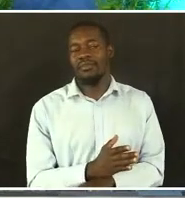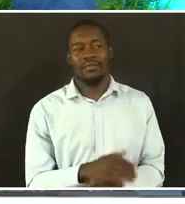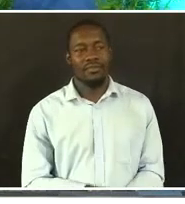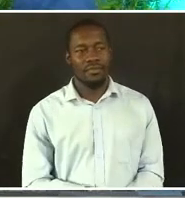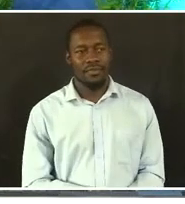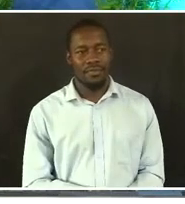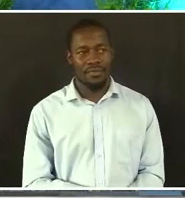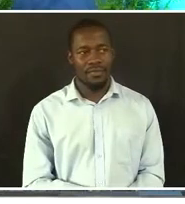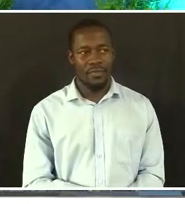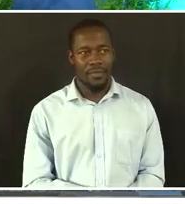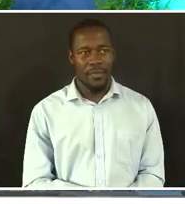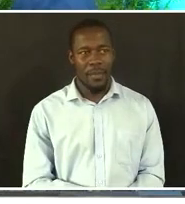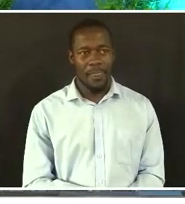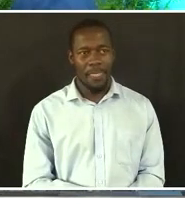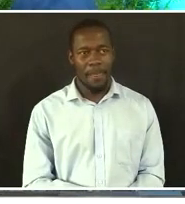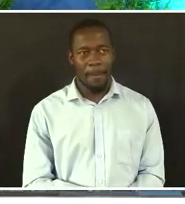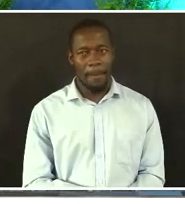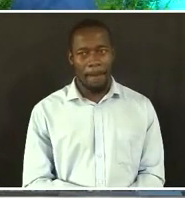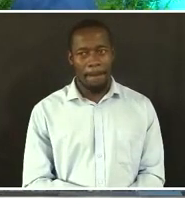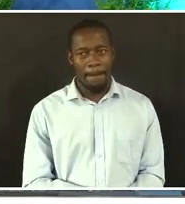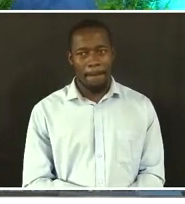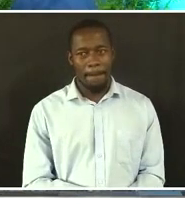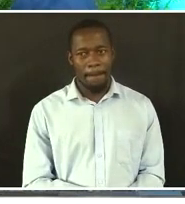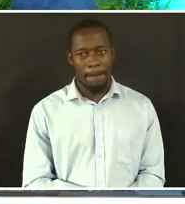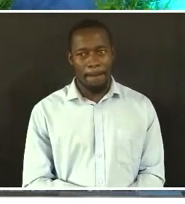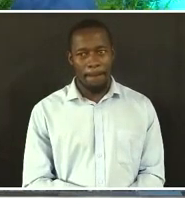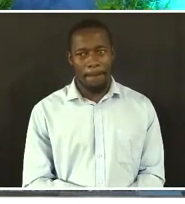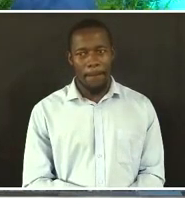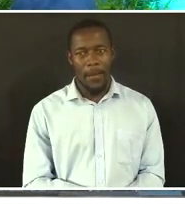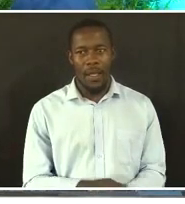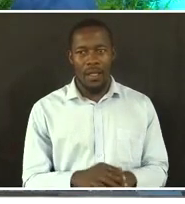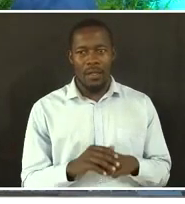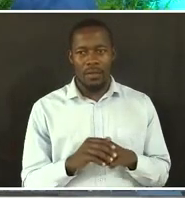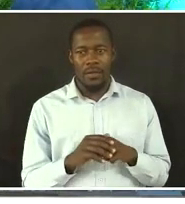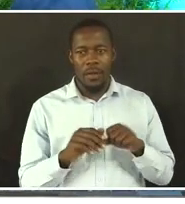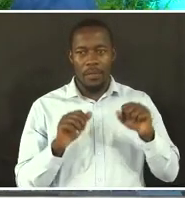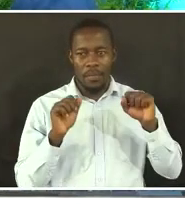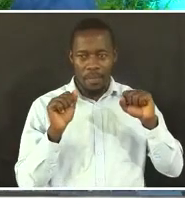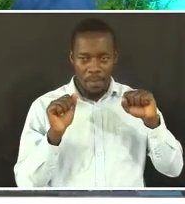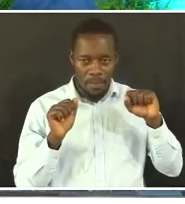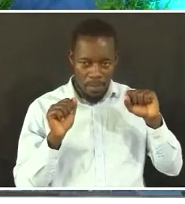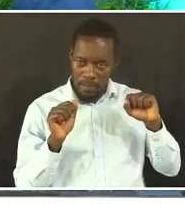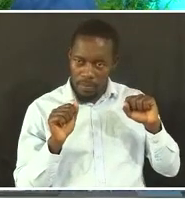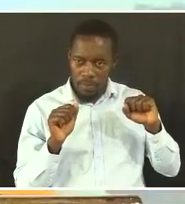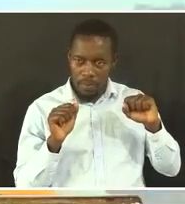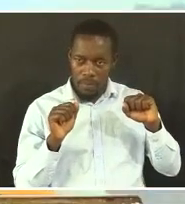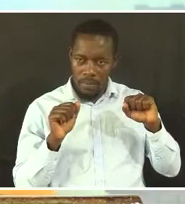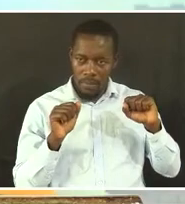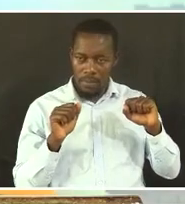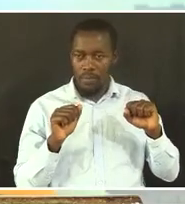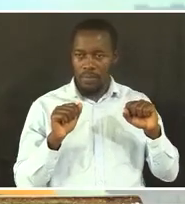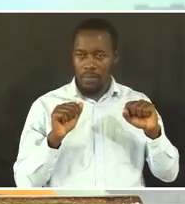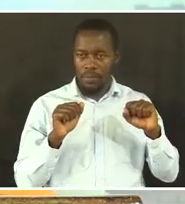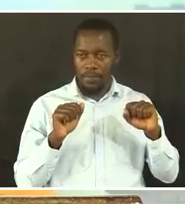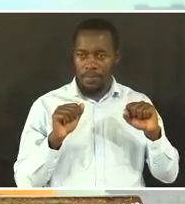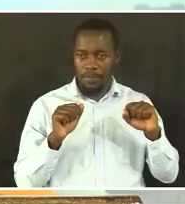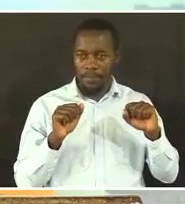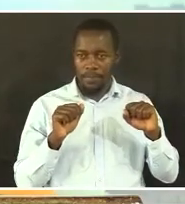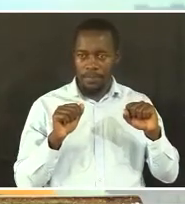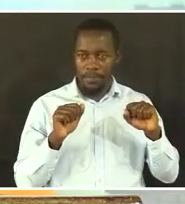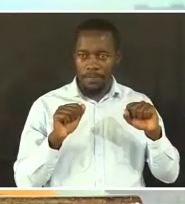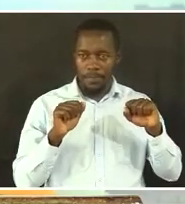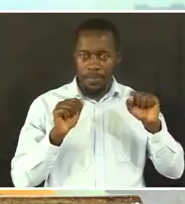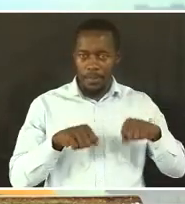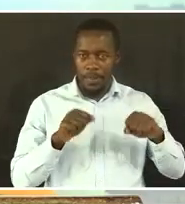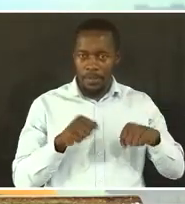KNH, and they say, I want to go and meet the Savior whom I have been told by these members from the church. We are a city